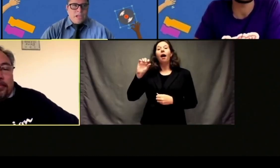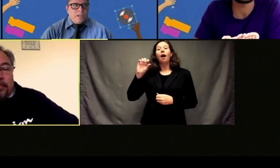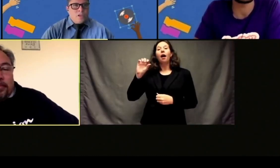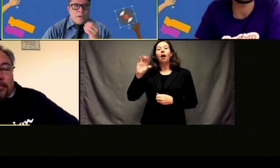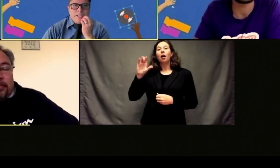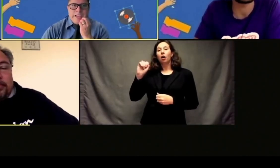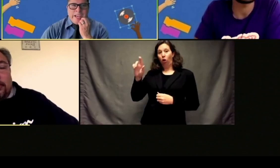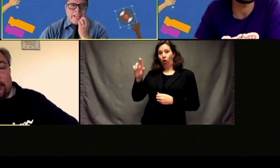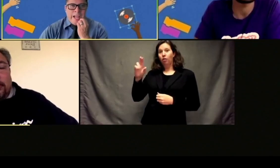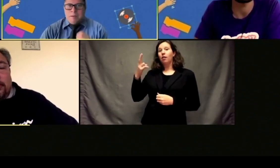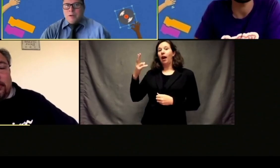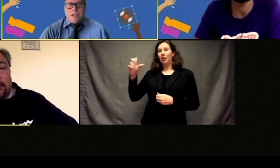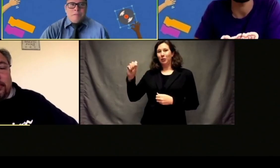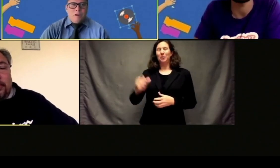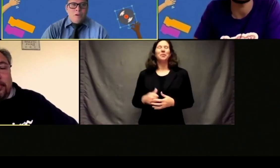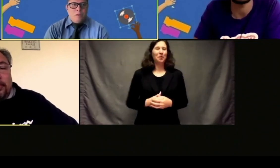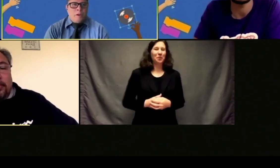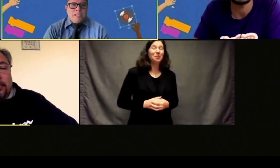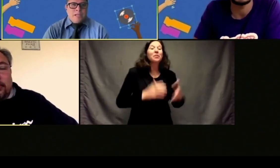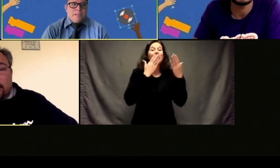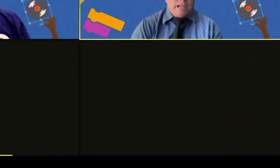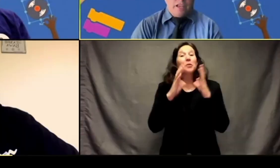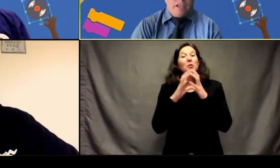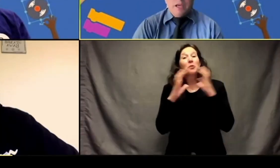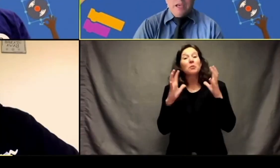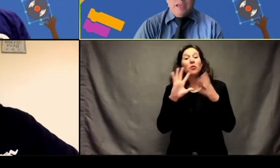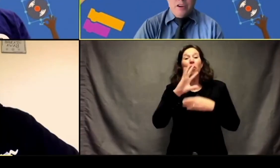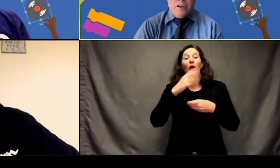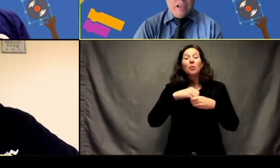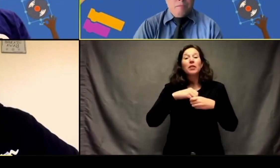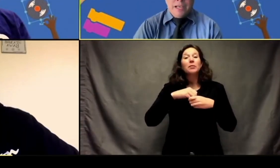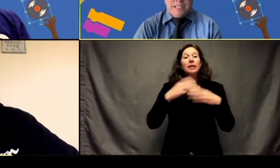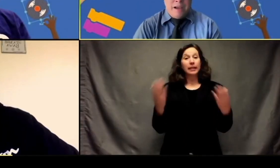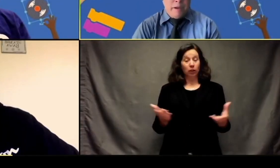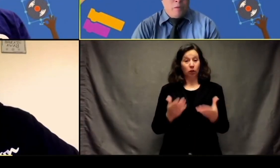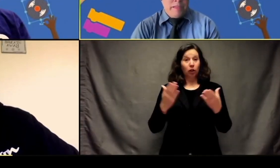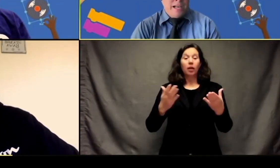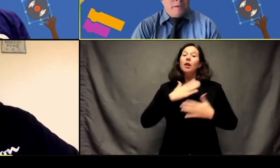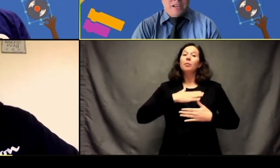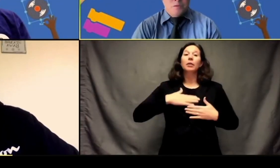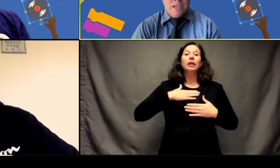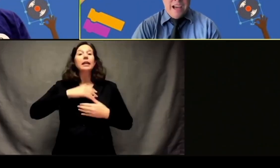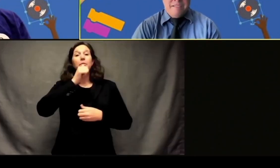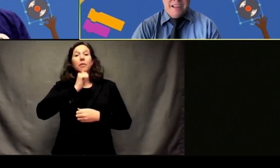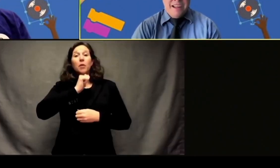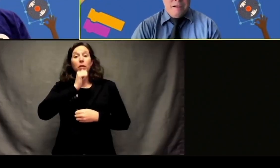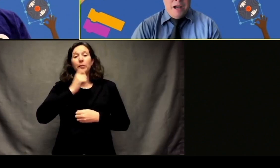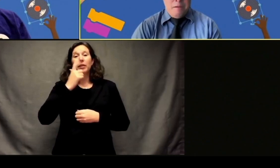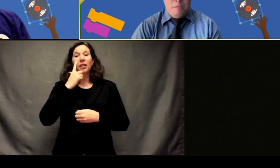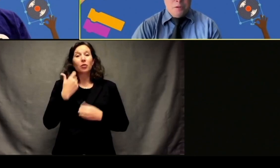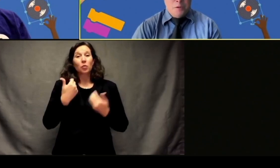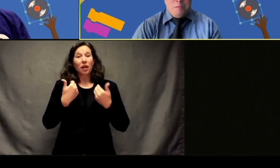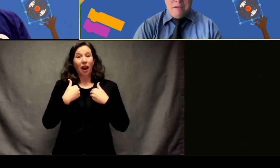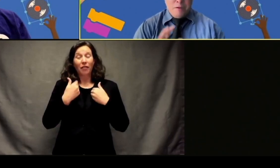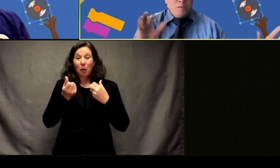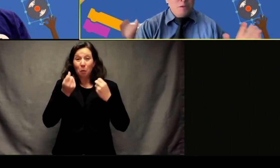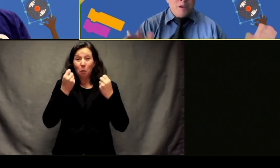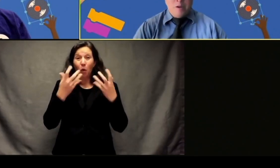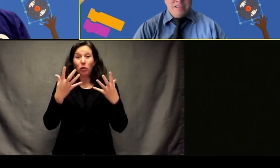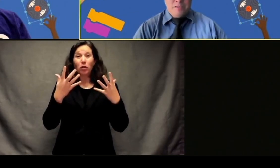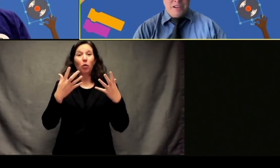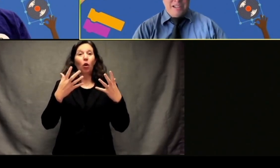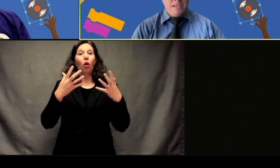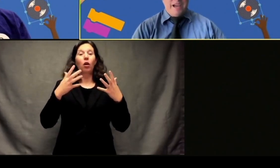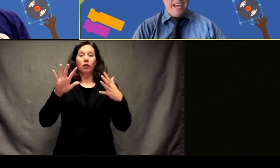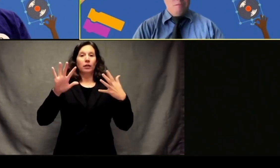So thank you so much. And all our participants, thank you for being here. And please bear with us because we have multiple platforms moving